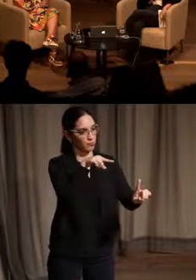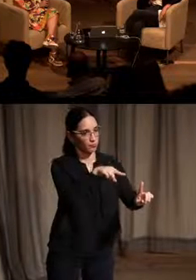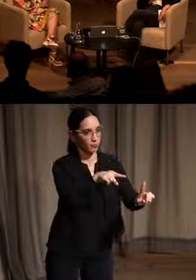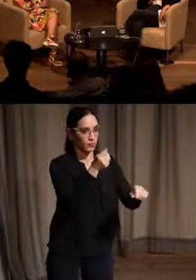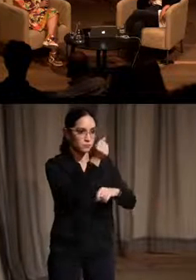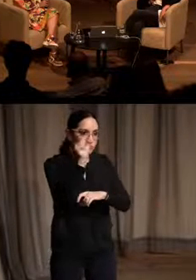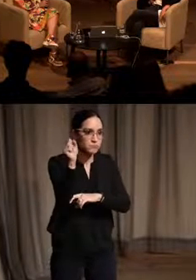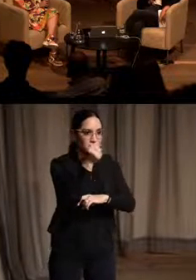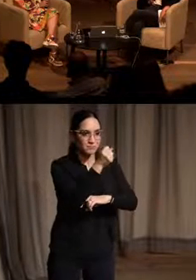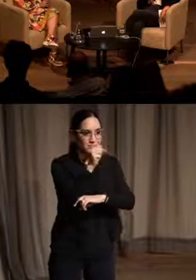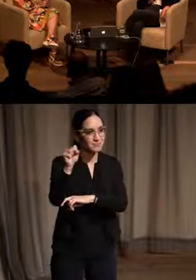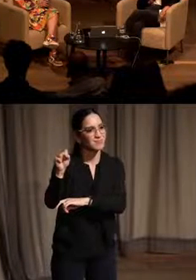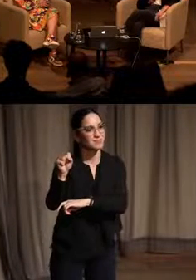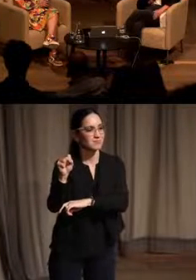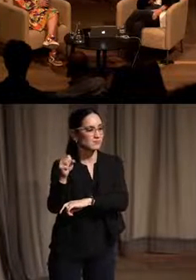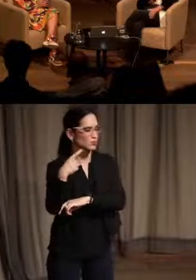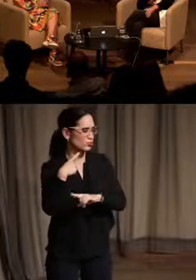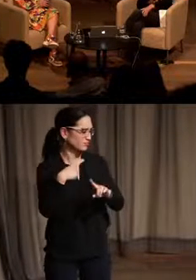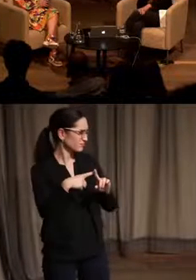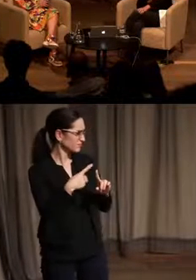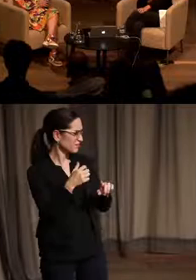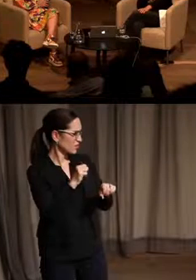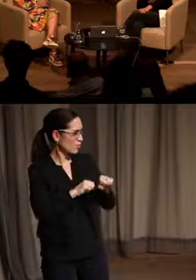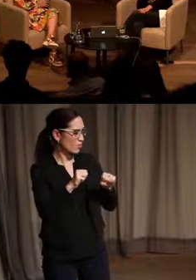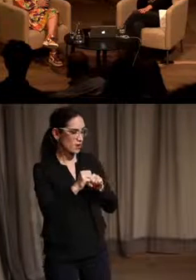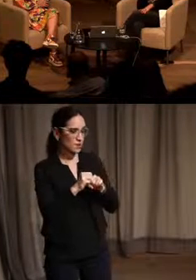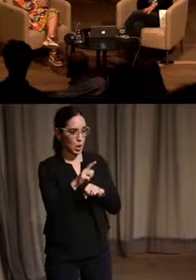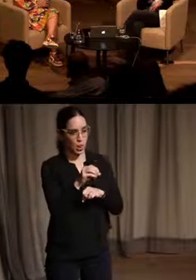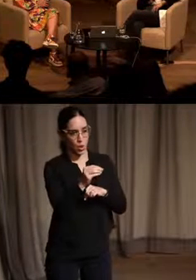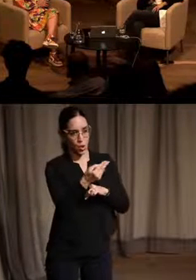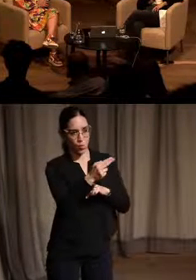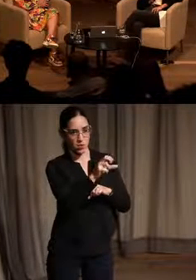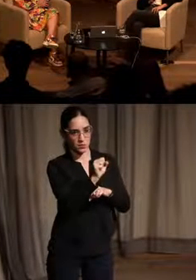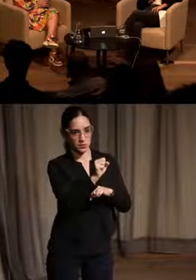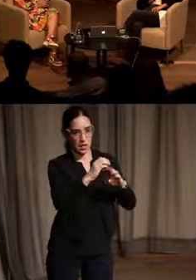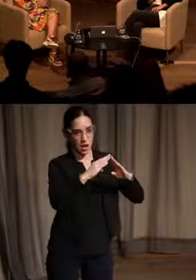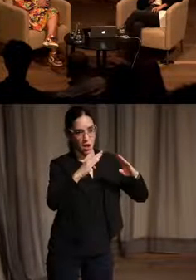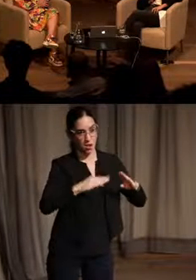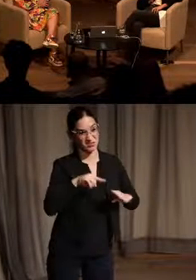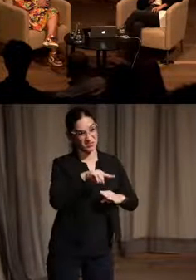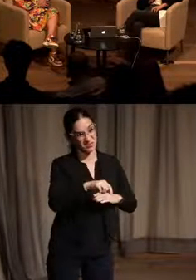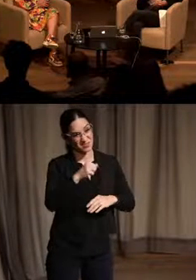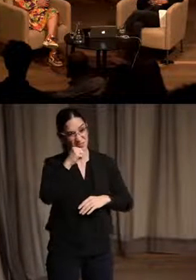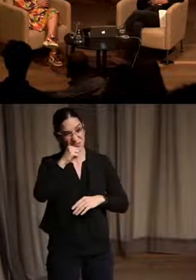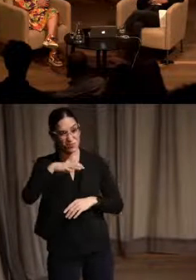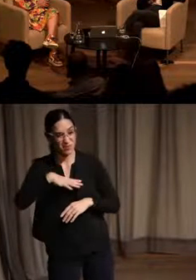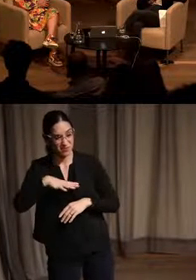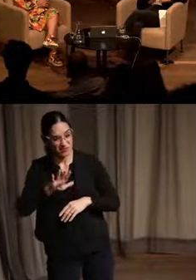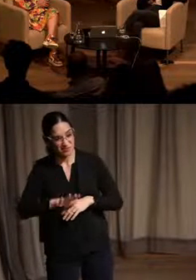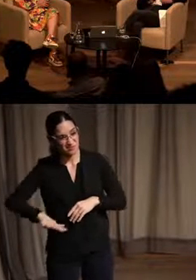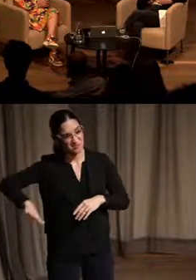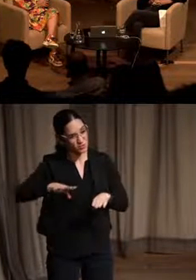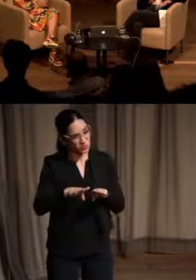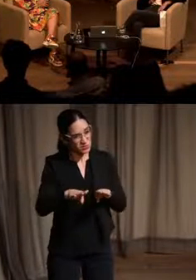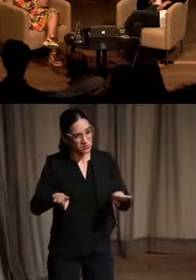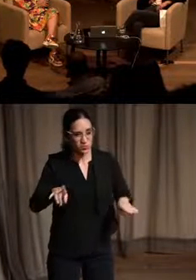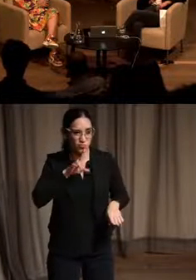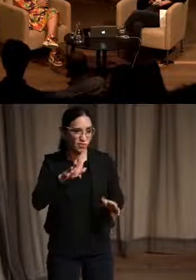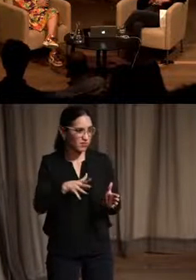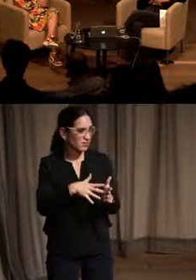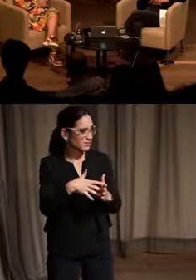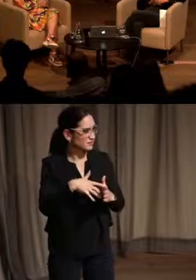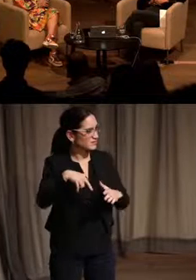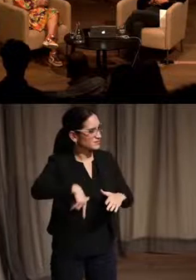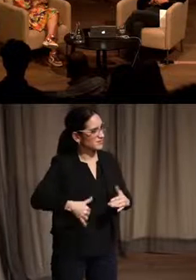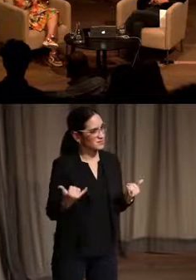House, and you know, women with children are very, very vulnerable in our societies, and I see this work as being in tandem with that